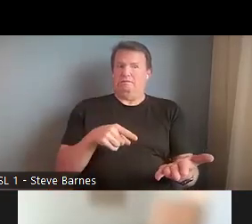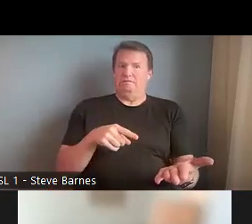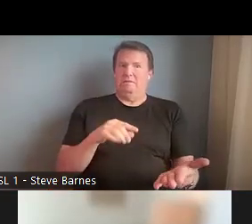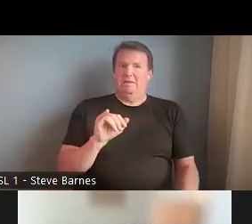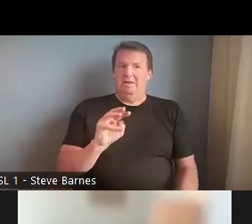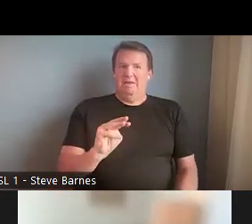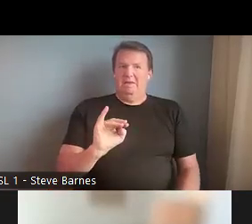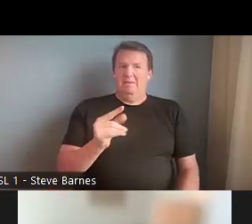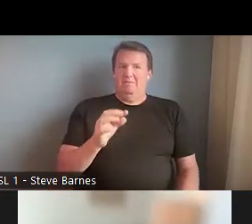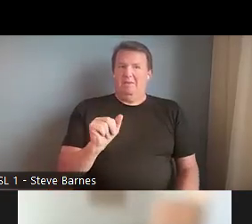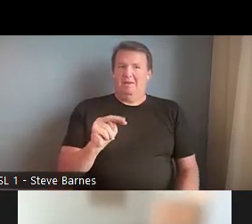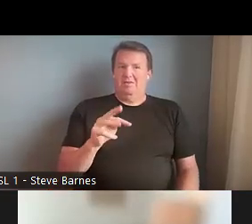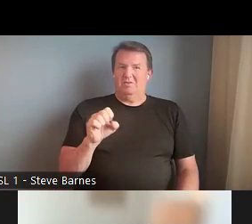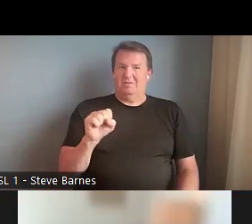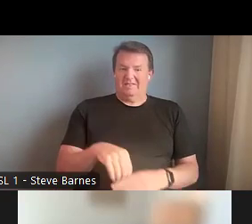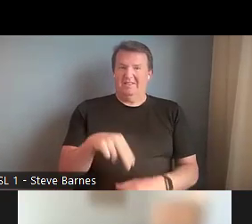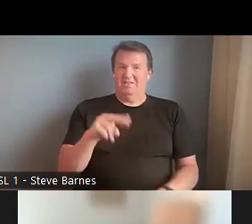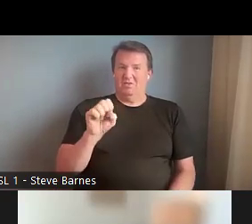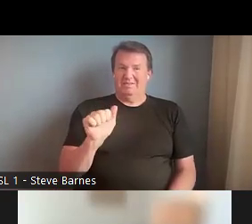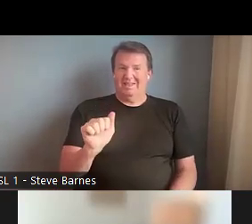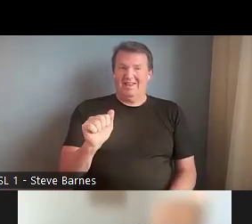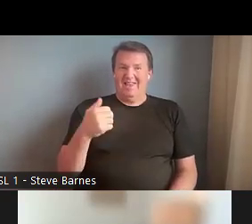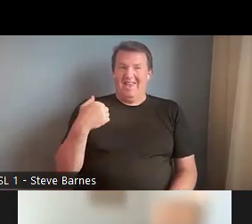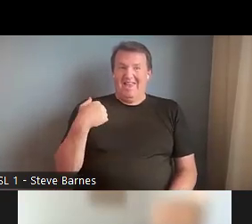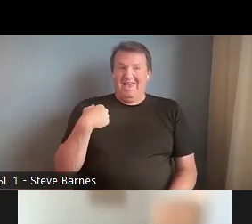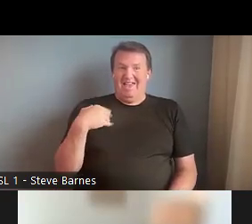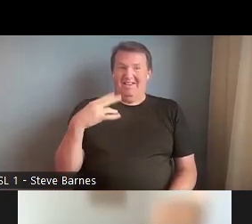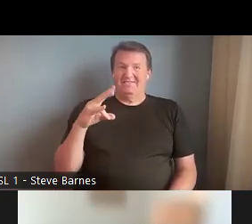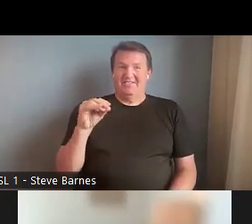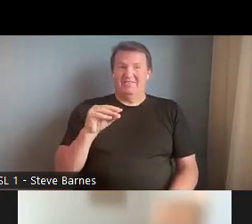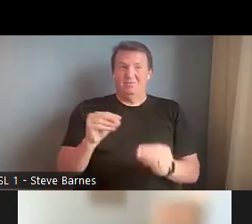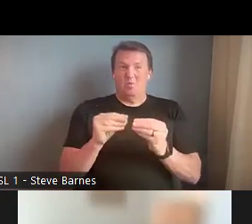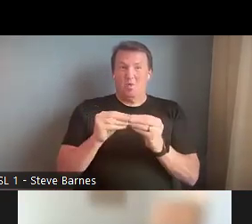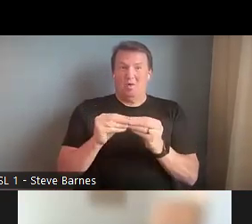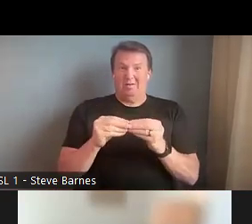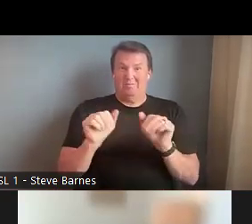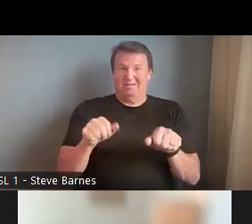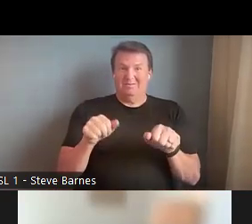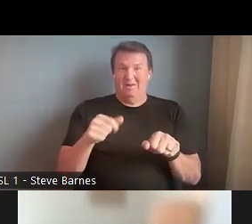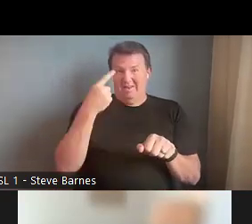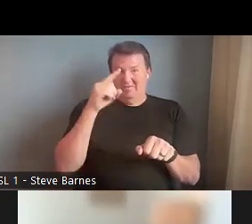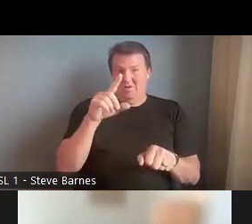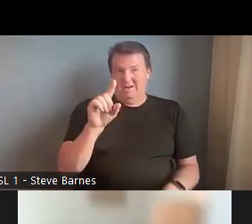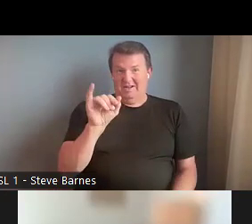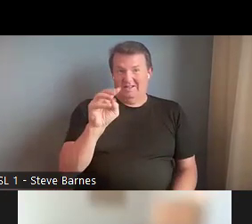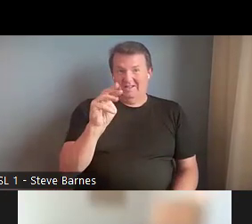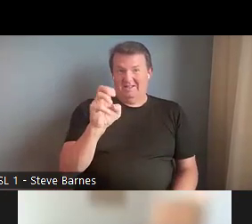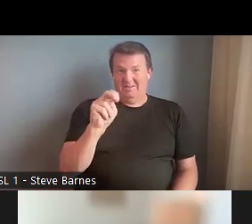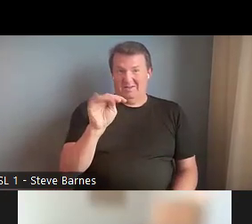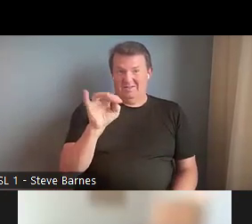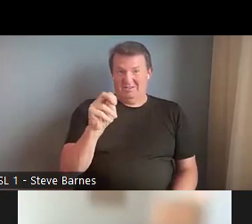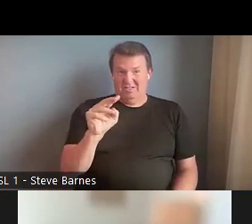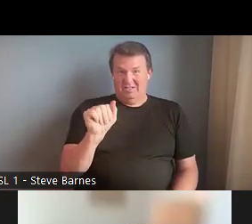70% greater likelihood of having dementia compared to U.S.-born older adults, and 199% greater likelihood of